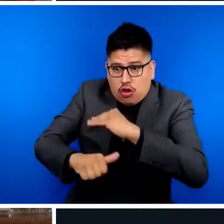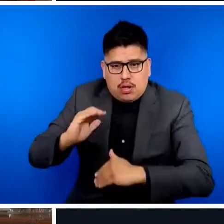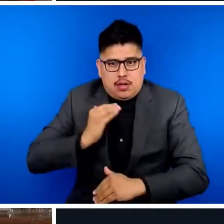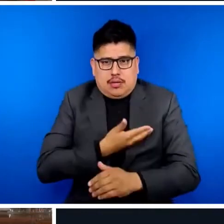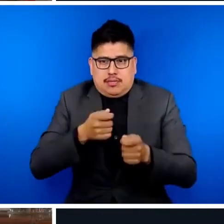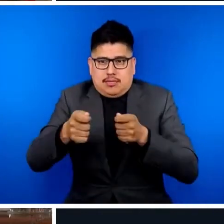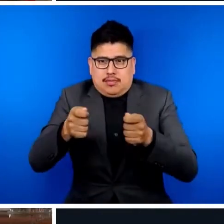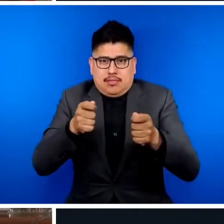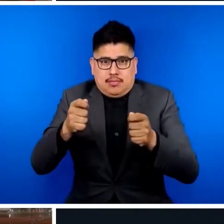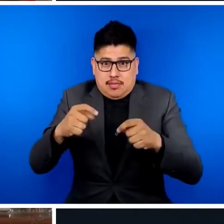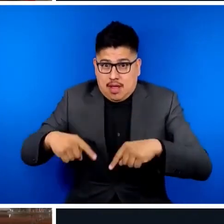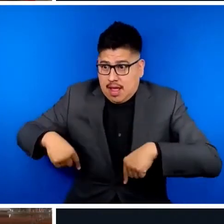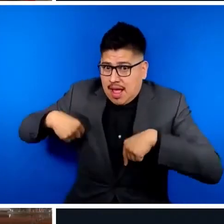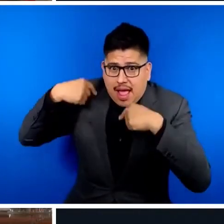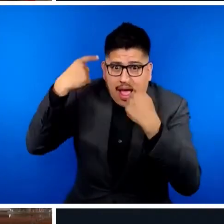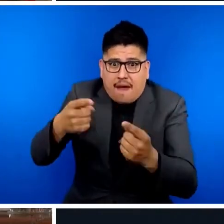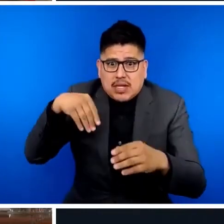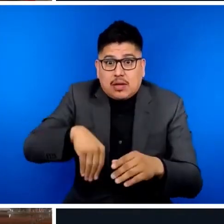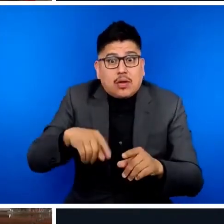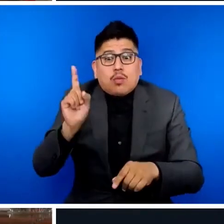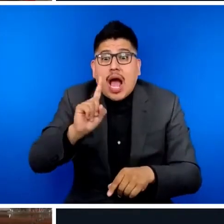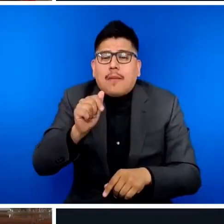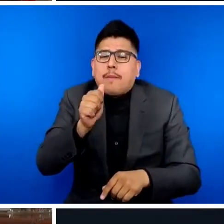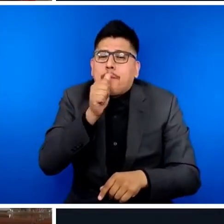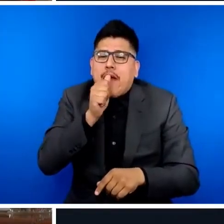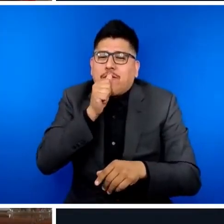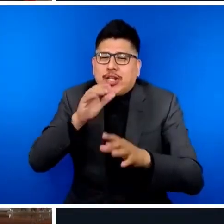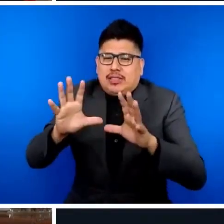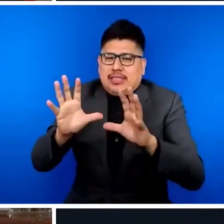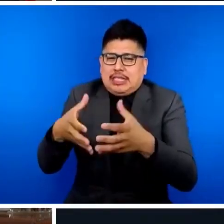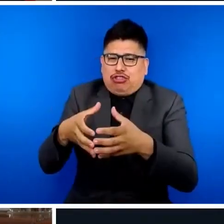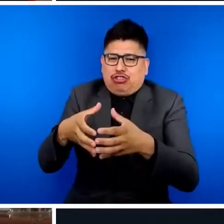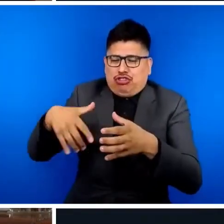the private sector.